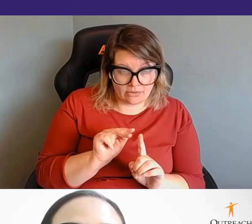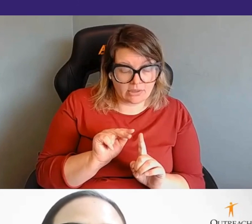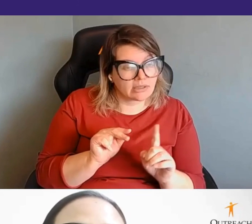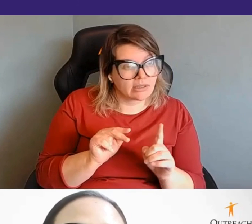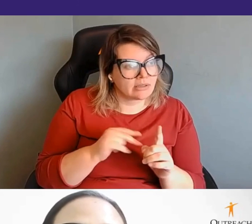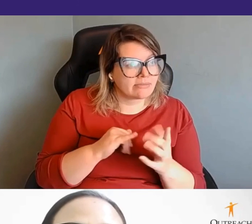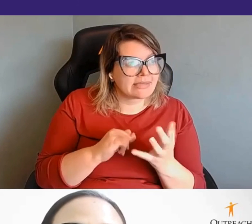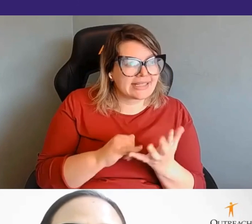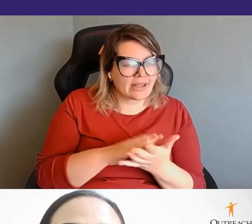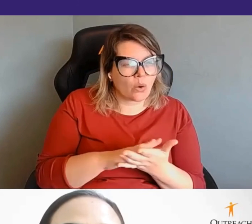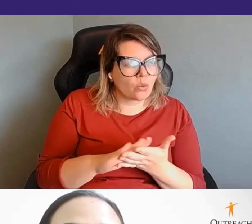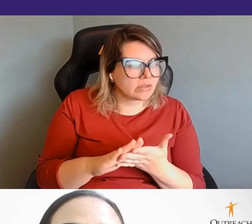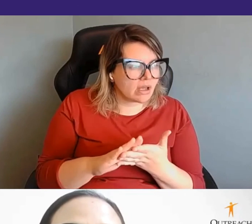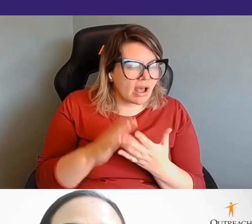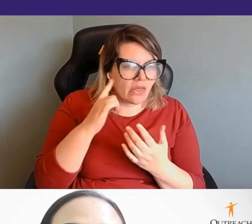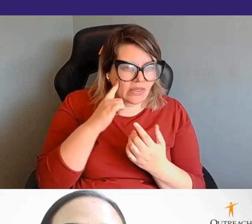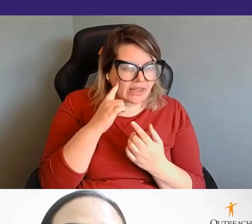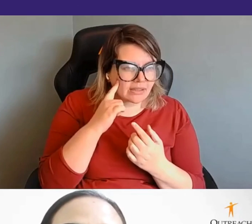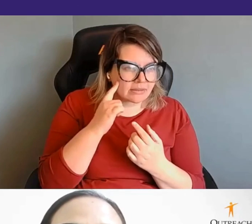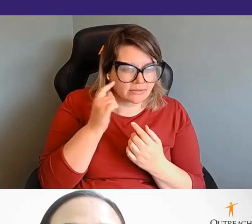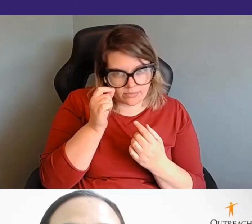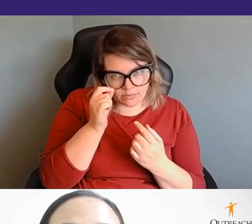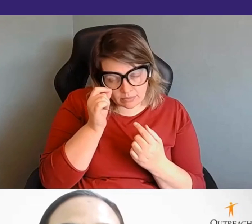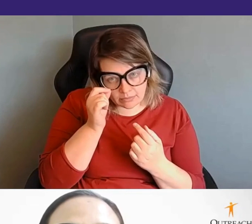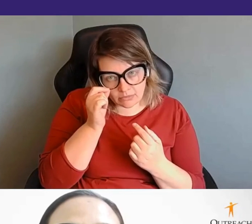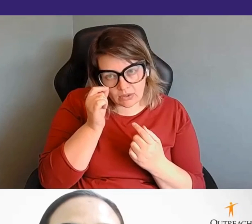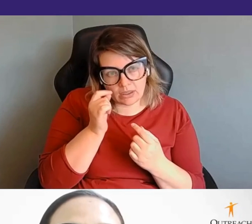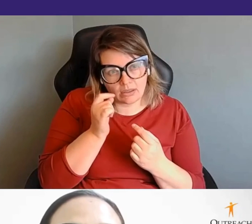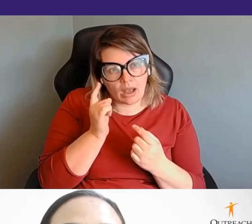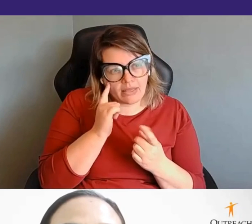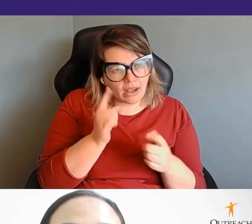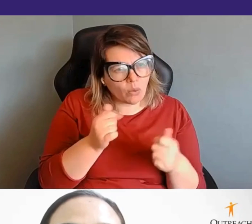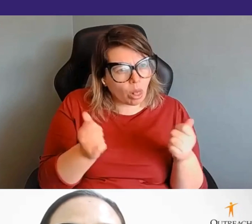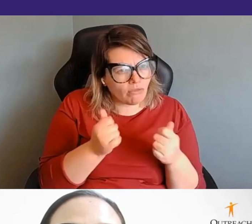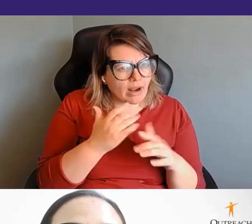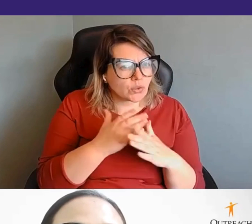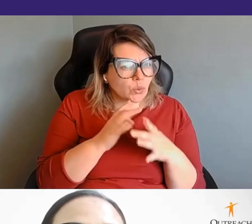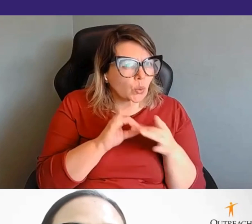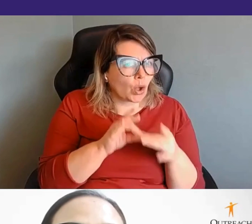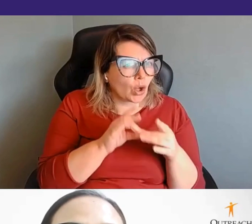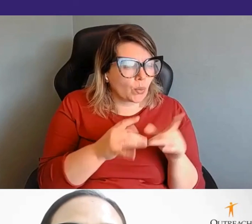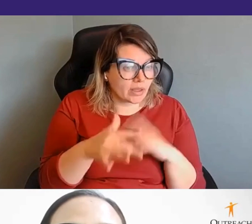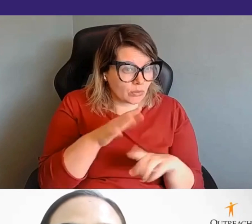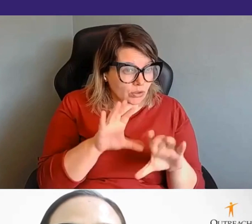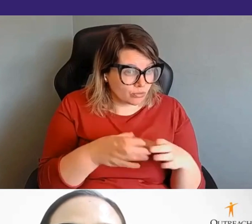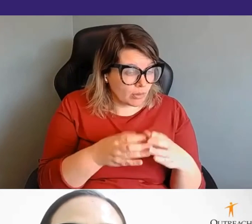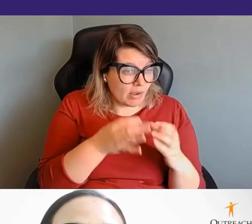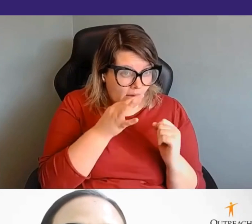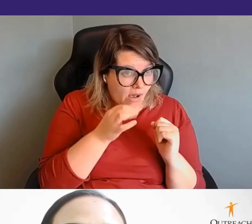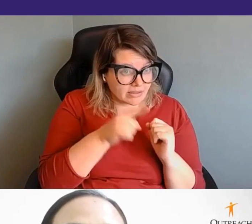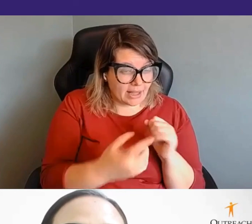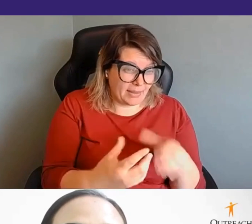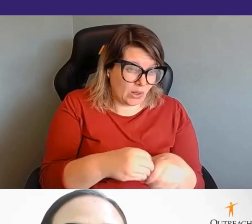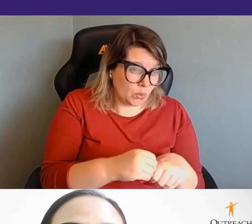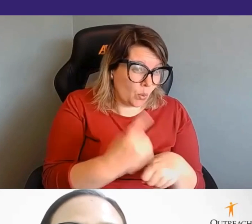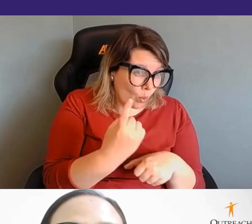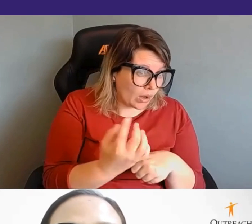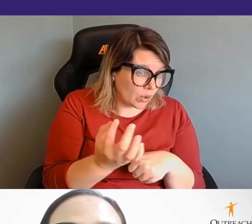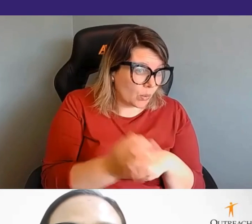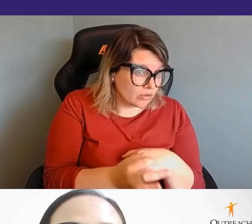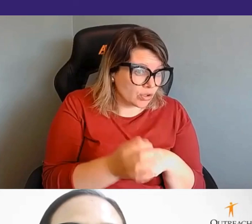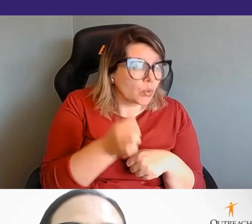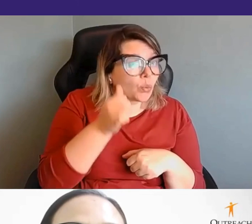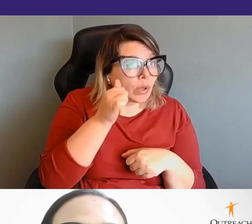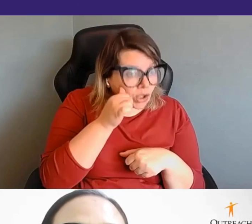stakeholder, I think it's pretty okay to also work with our community groups and ask them to include one question that we know we